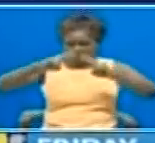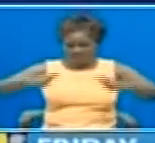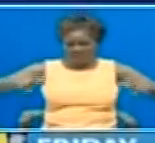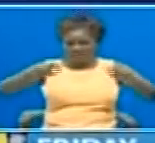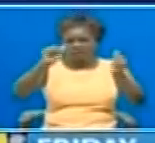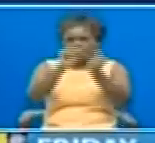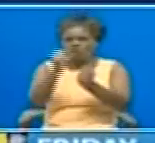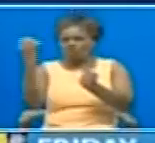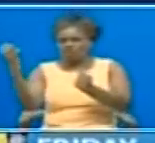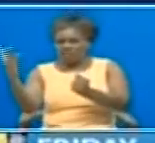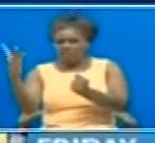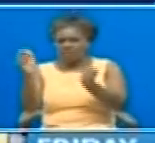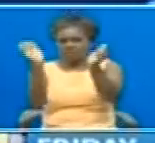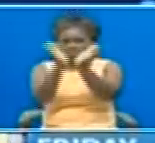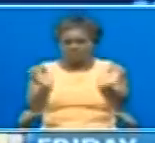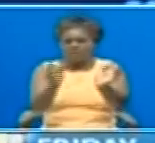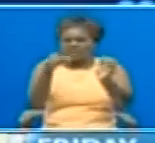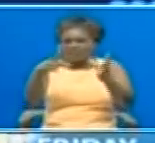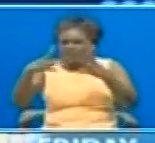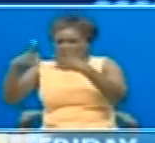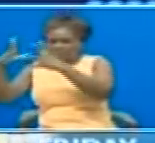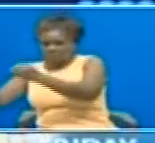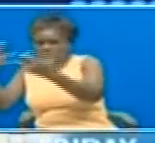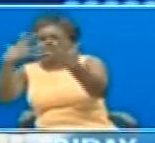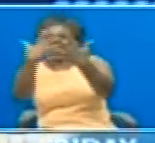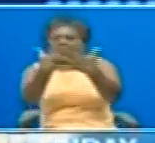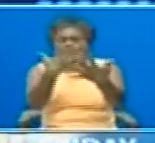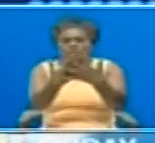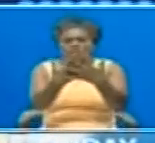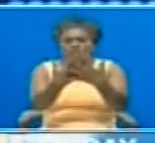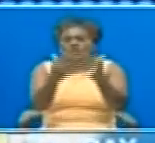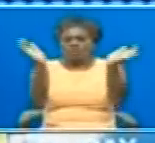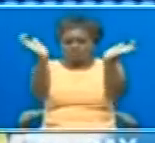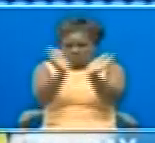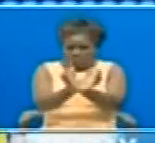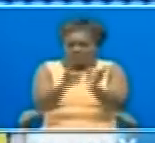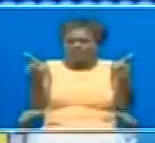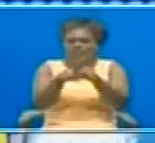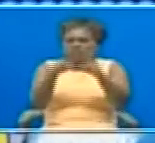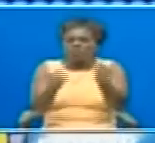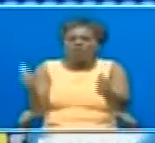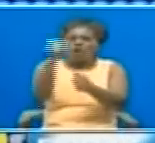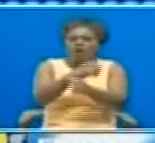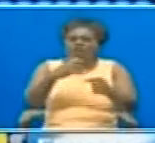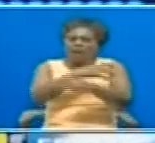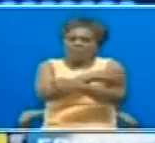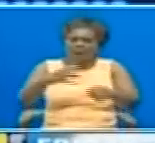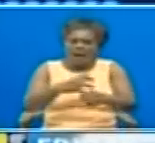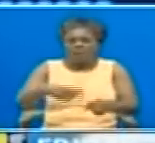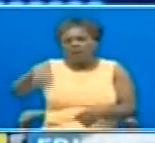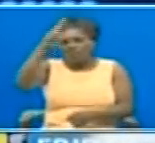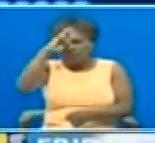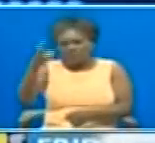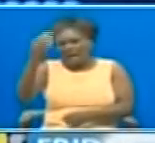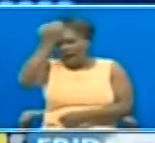14 remandees who staged a daring escape earlier today. The inmates are believed to have overpowered an officer who was staying guard at the